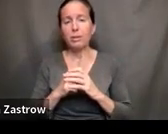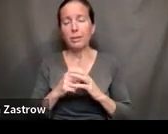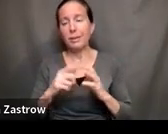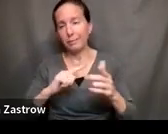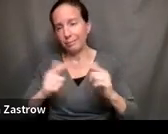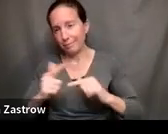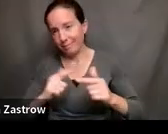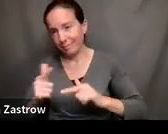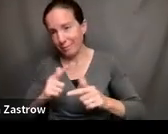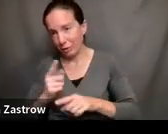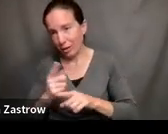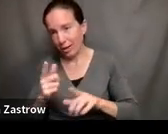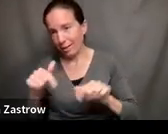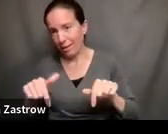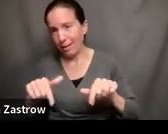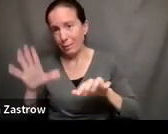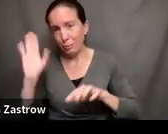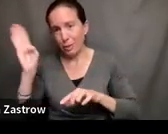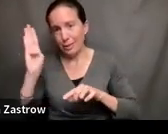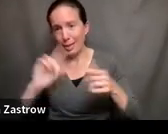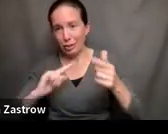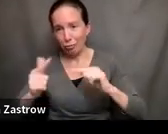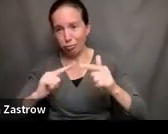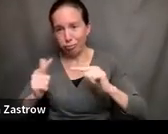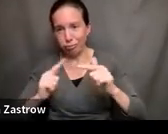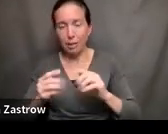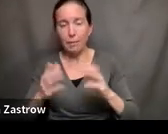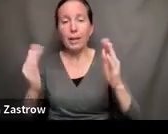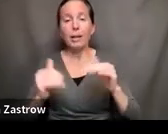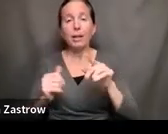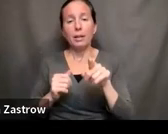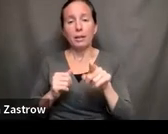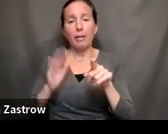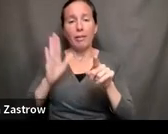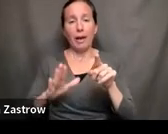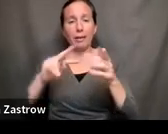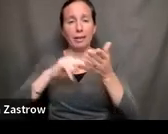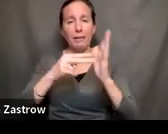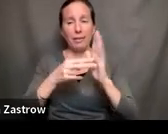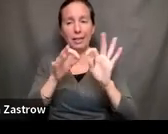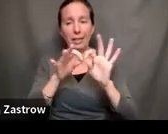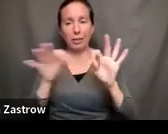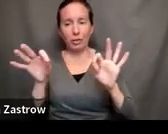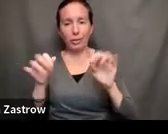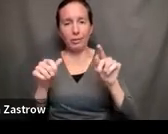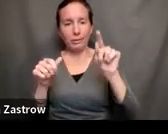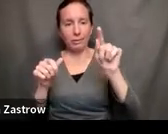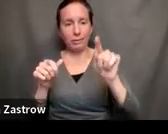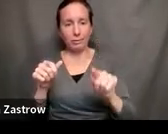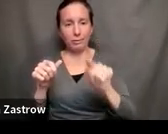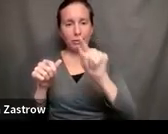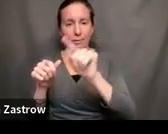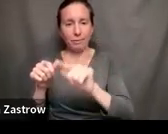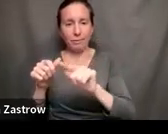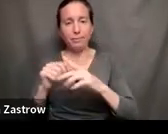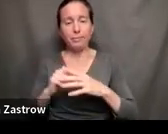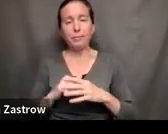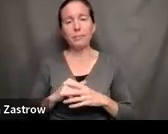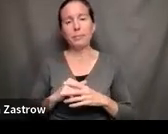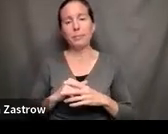my question here is, looking at these definitions, what do you see here that you